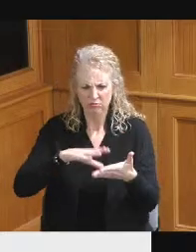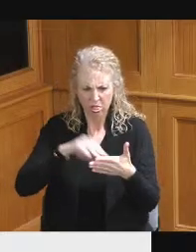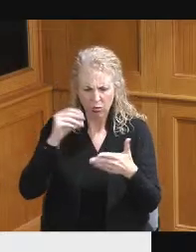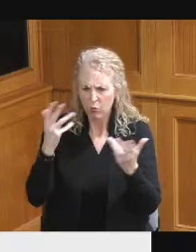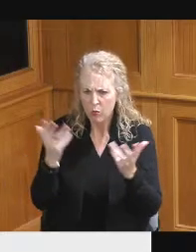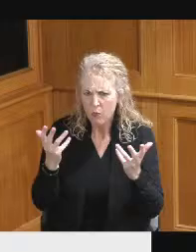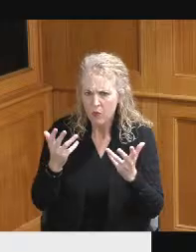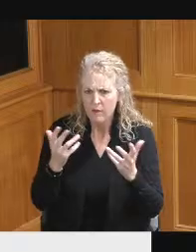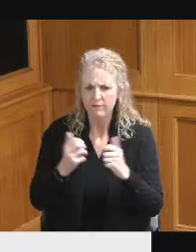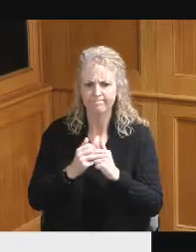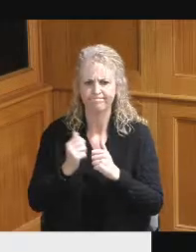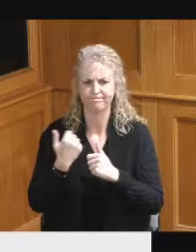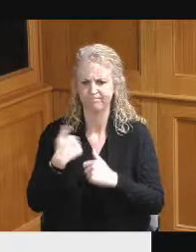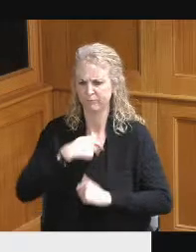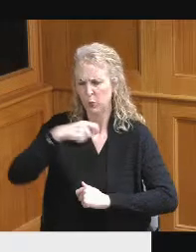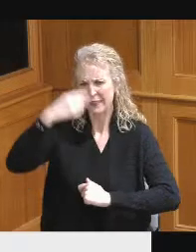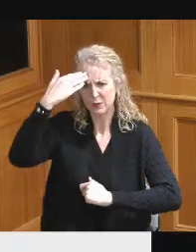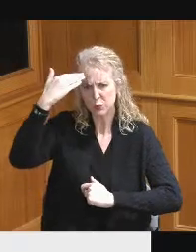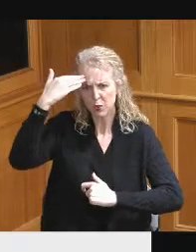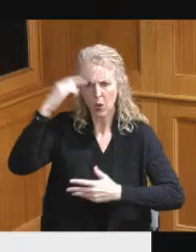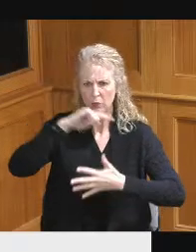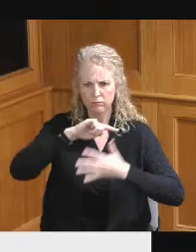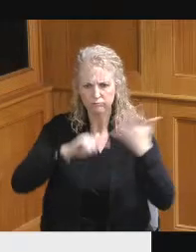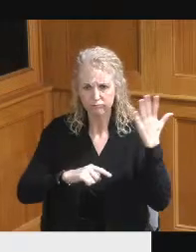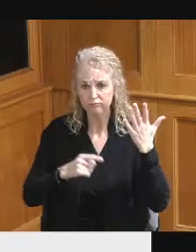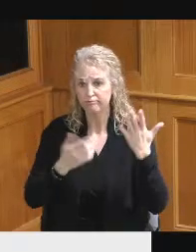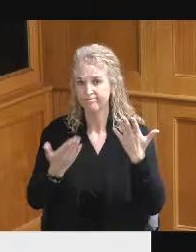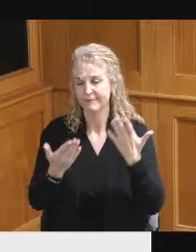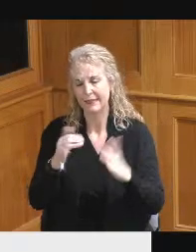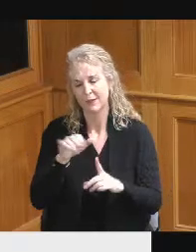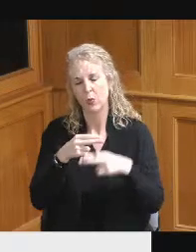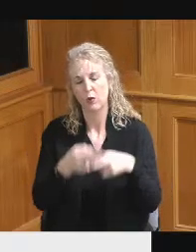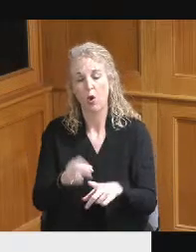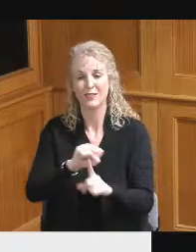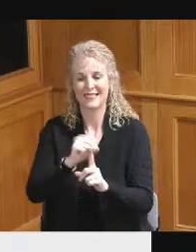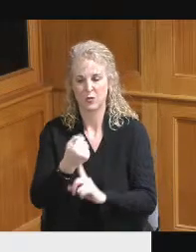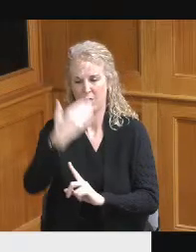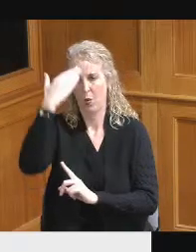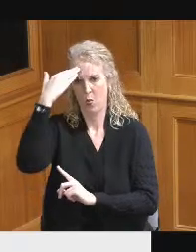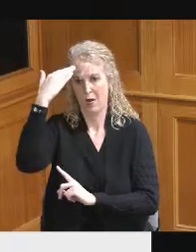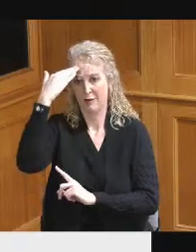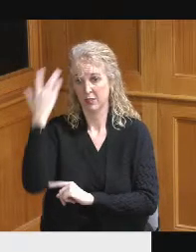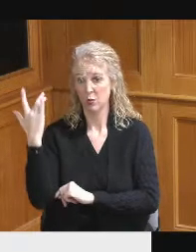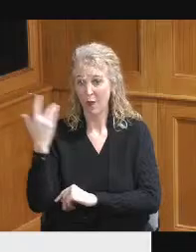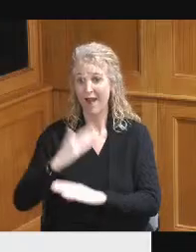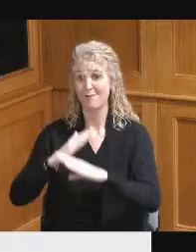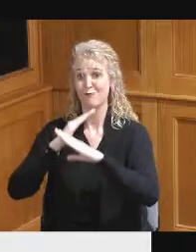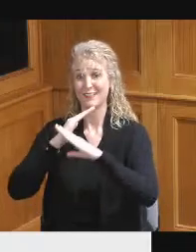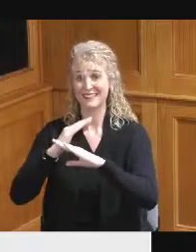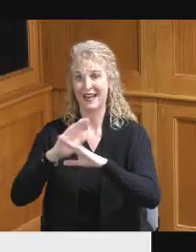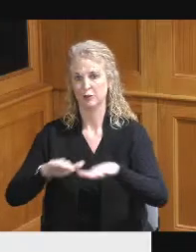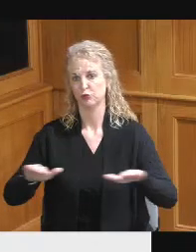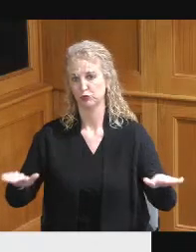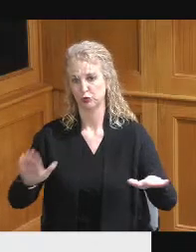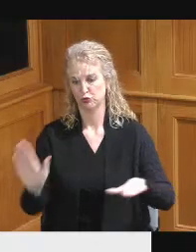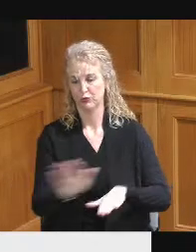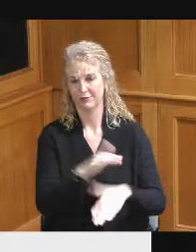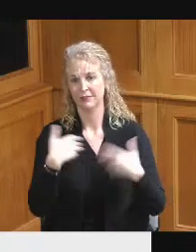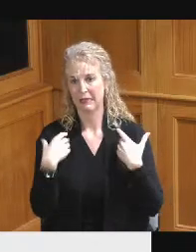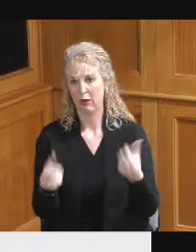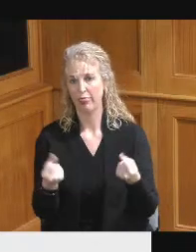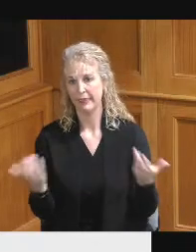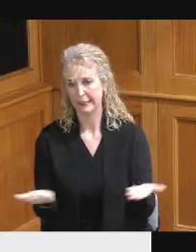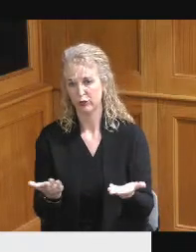stakeholders of the things they need to know about, i.e. situational awareness, to protect the health and well-being of citizens in and around